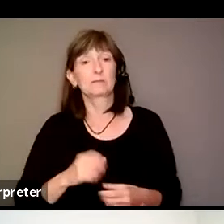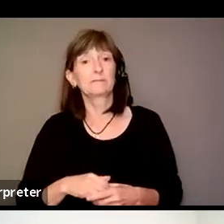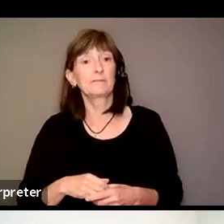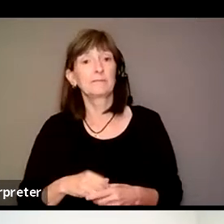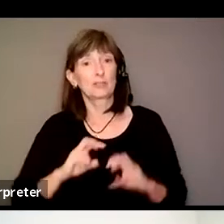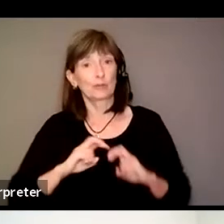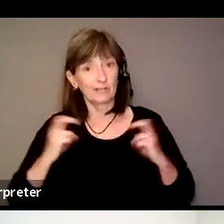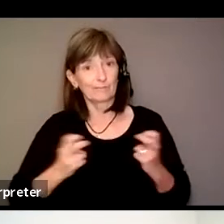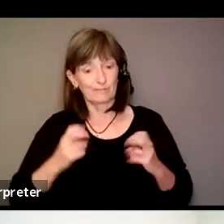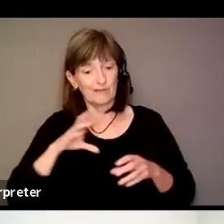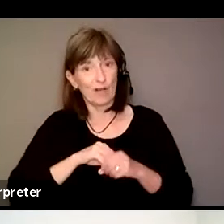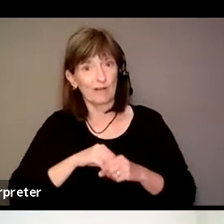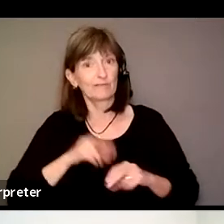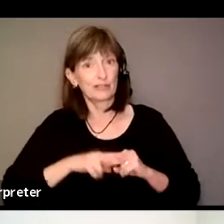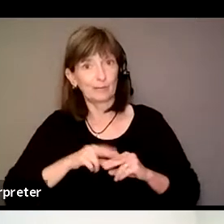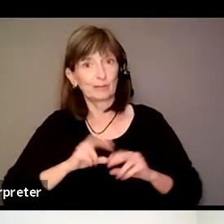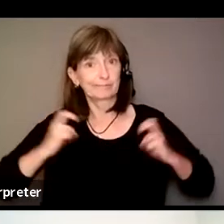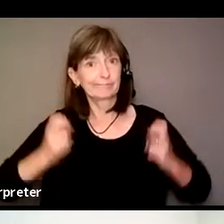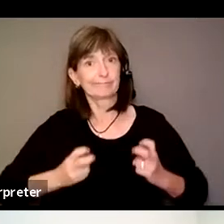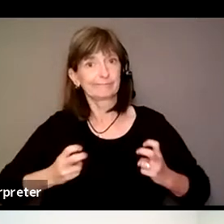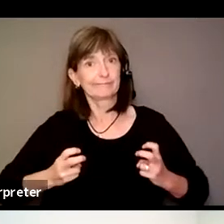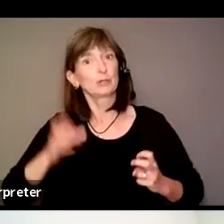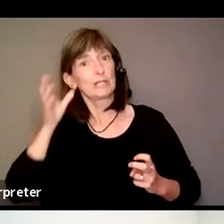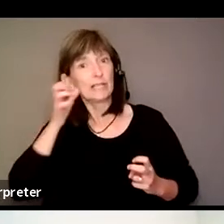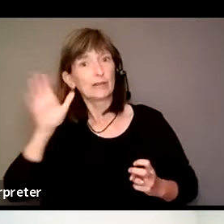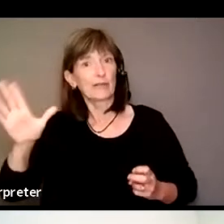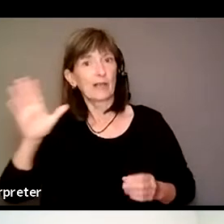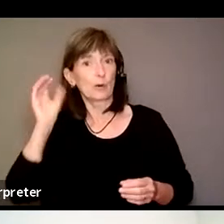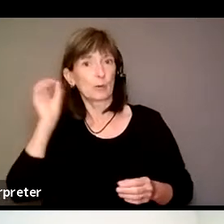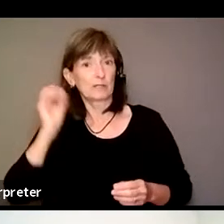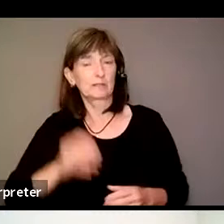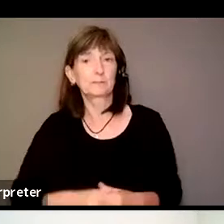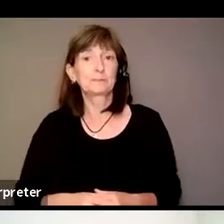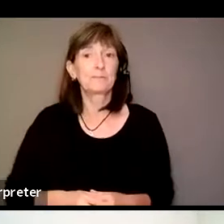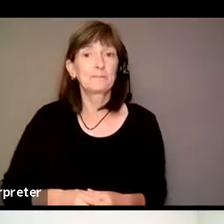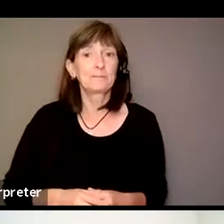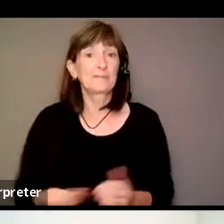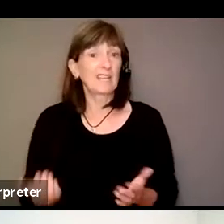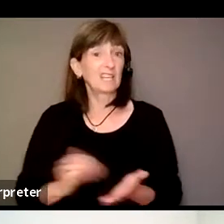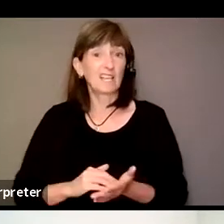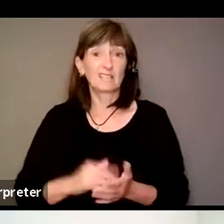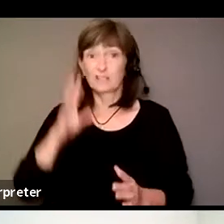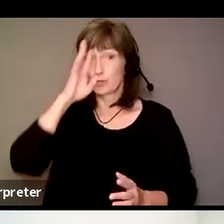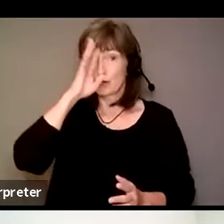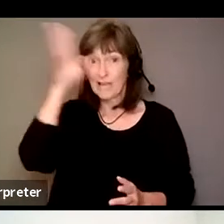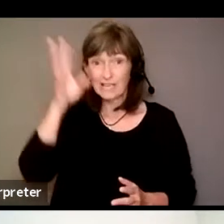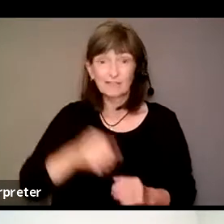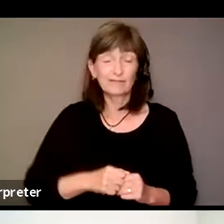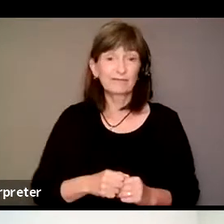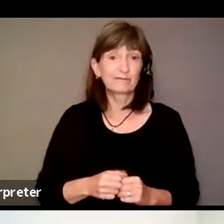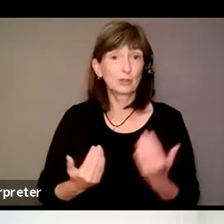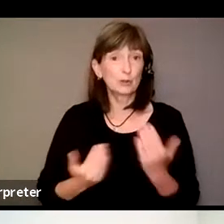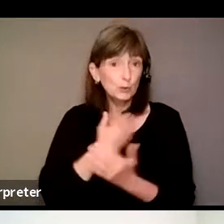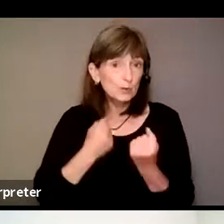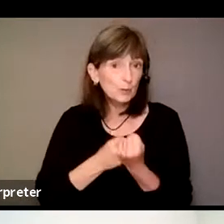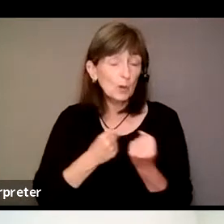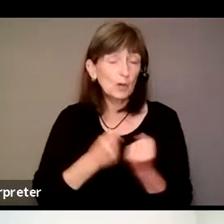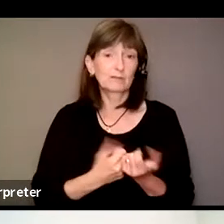where it's very important, where we need to hear these perspectives. So again, it's about being creative, bringing new supports as